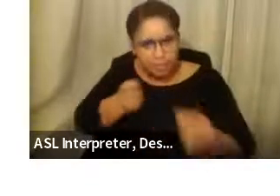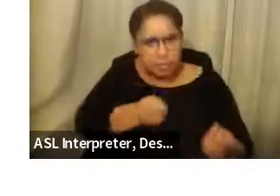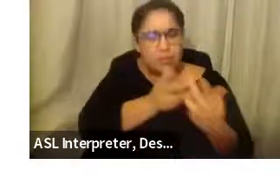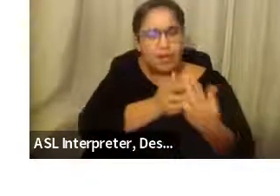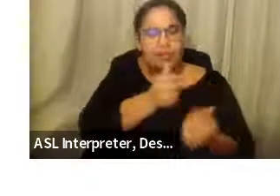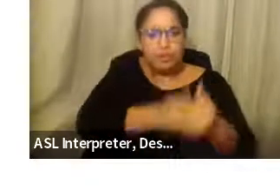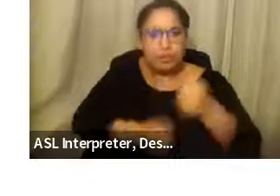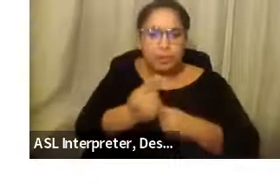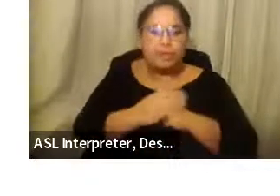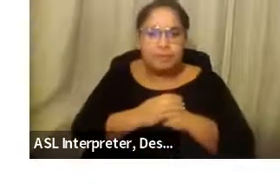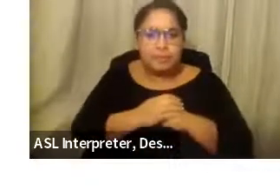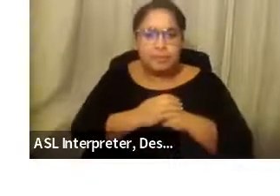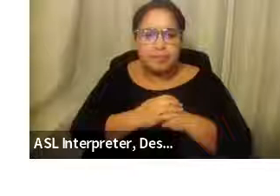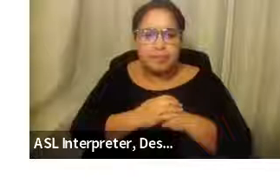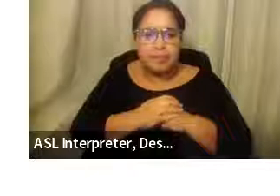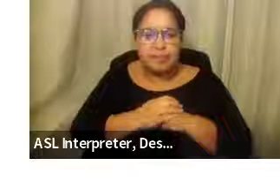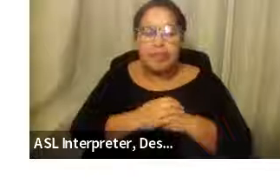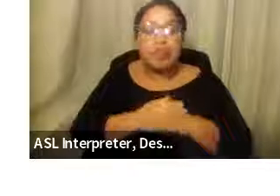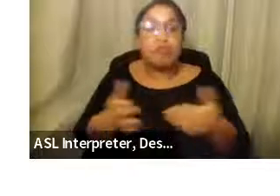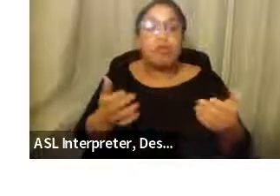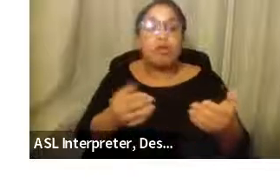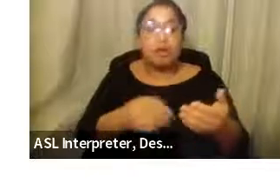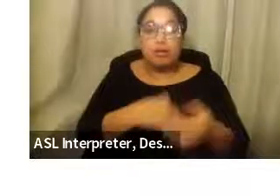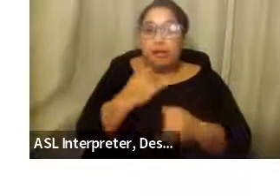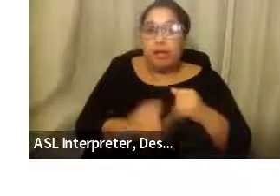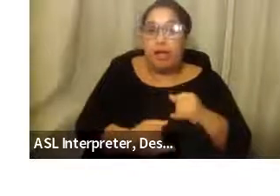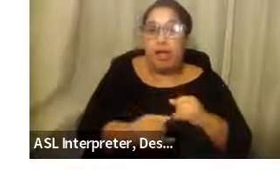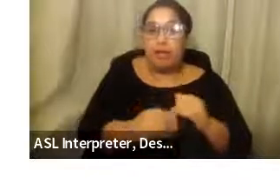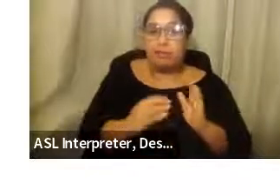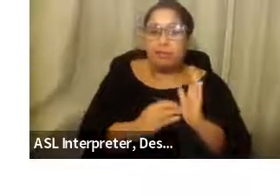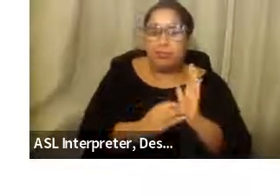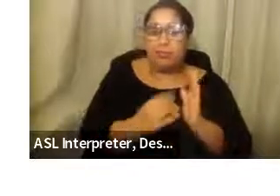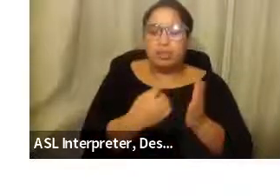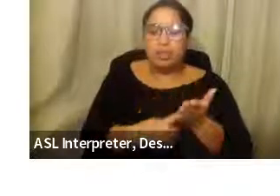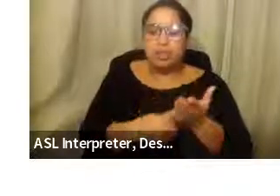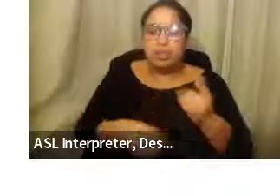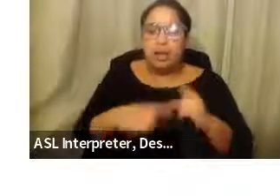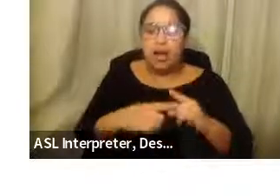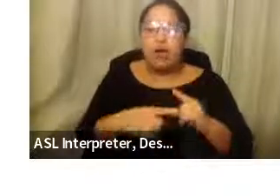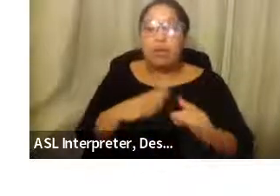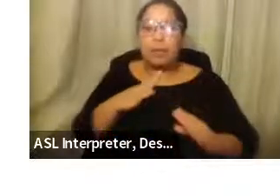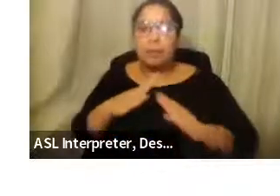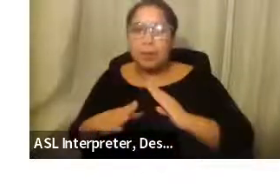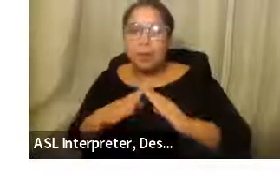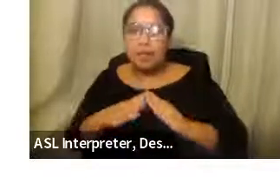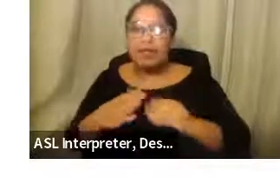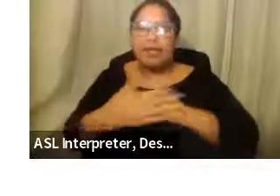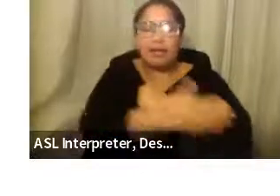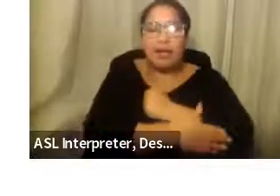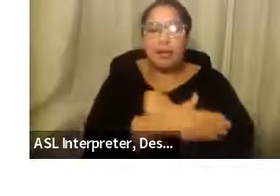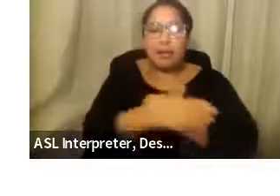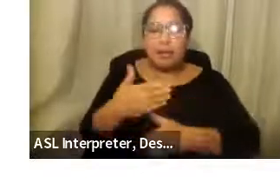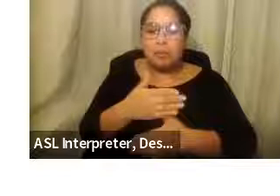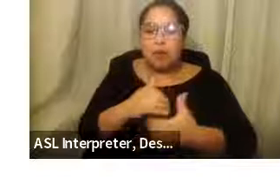Okay, and we did talk a little bit about the connection to community and county partners. And part of our community discussion was how